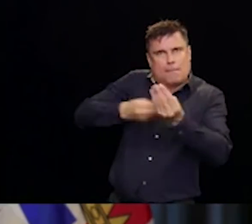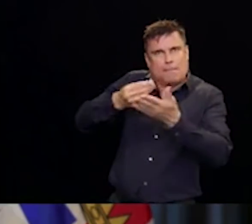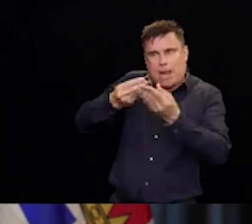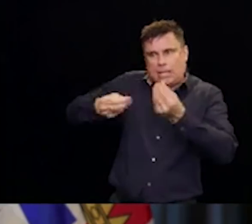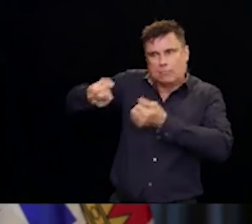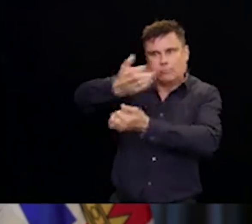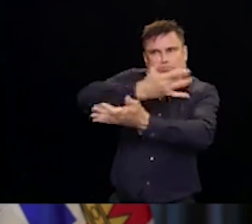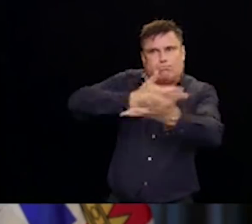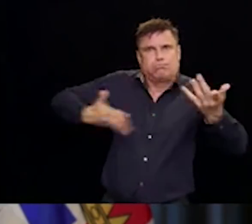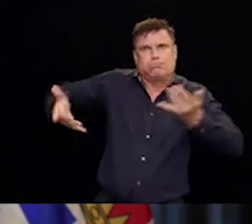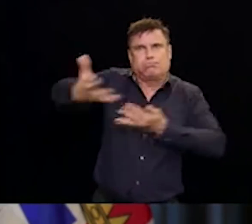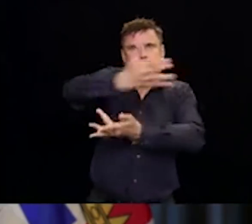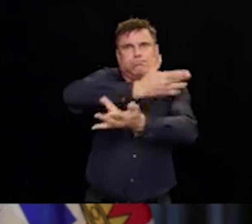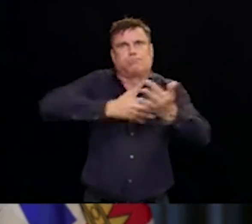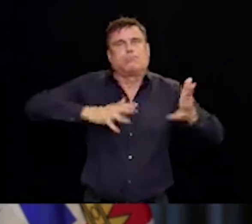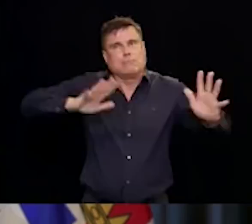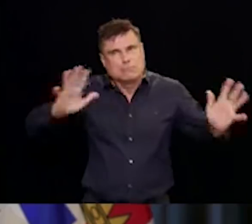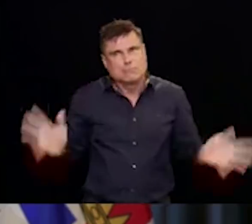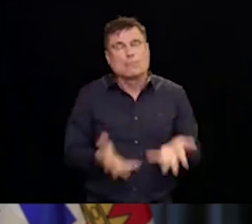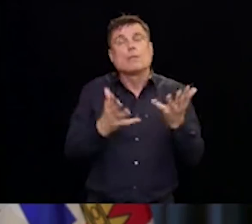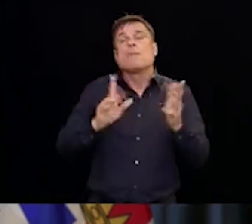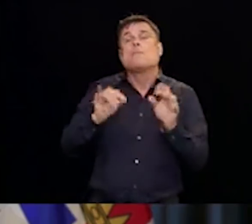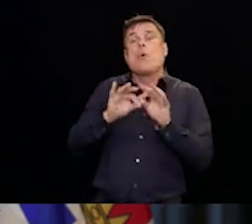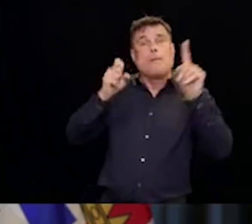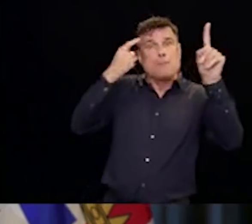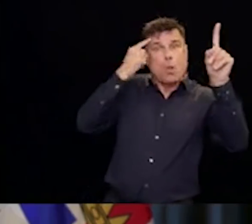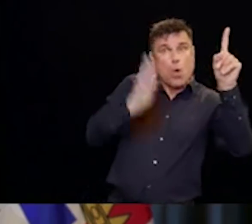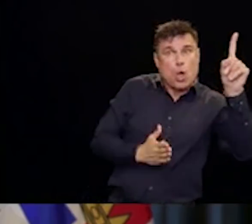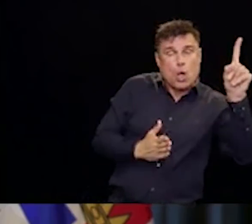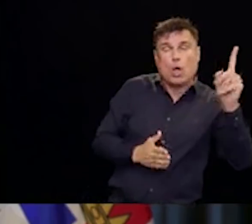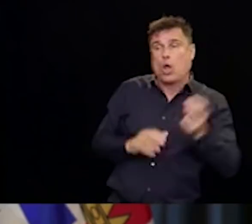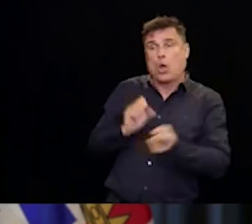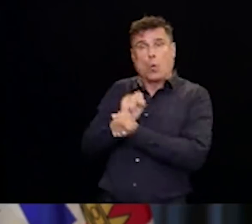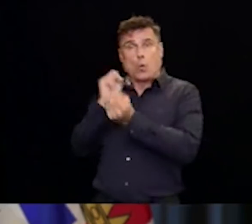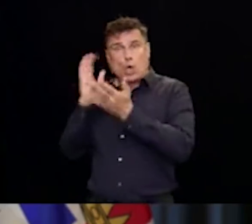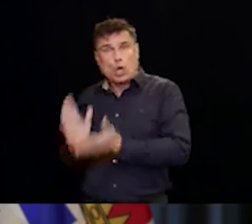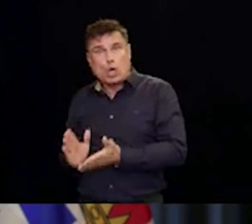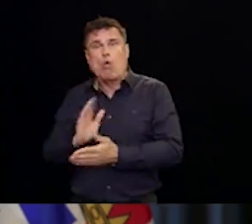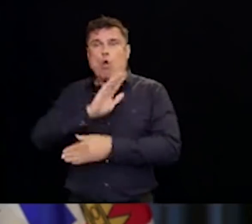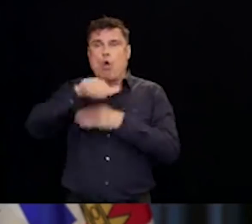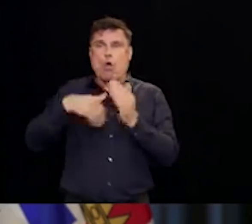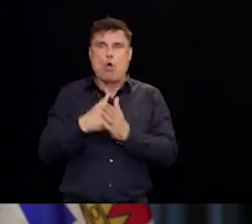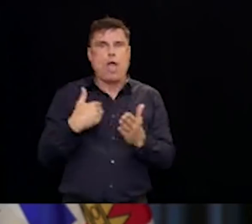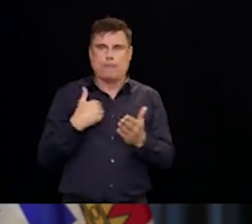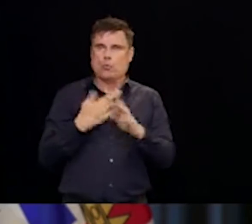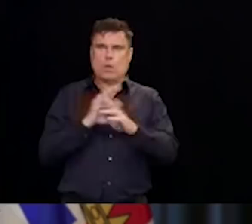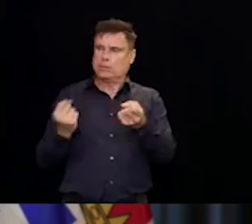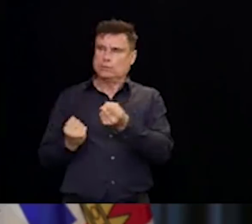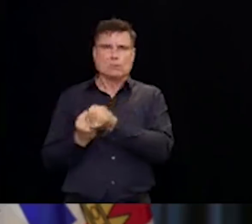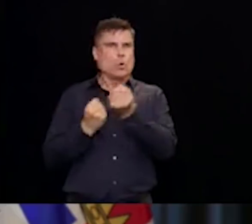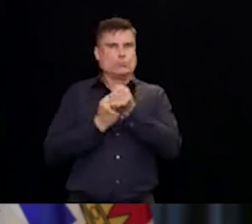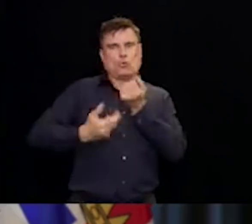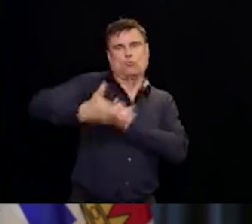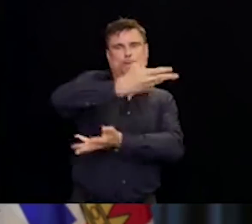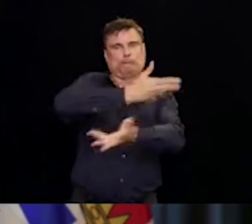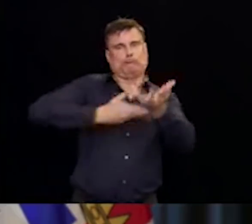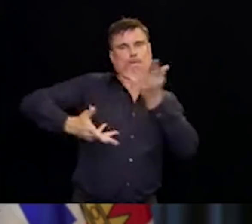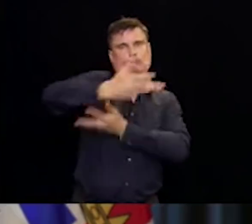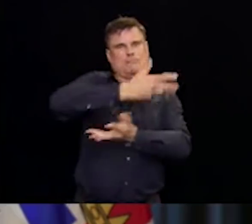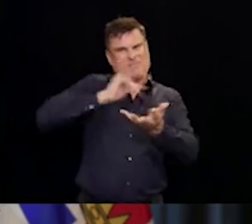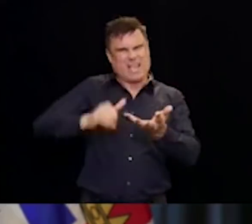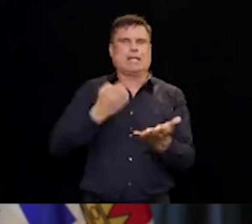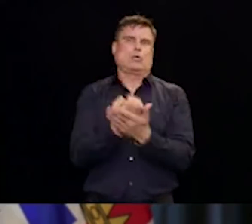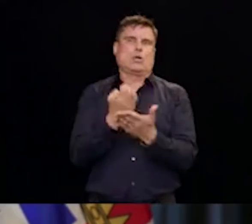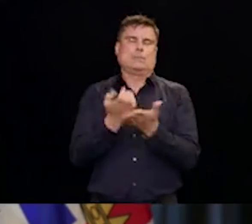And I know we're going to get that detailed update in July, but what can you say about what steps you're taking to stabilize the economy, to kind of flatten that